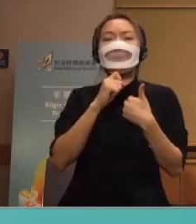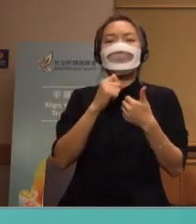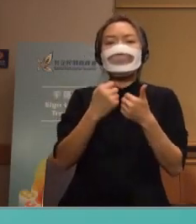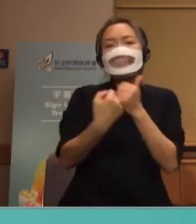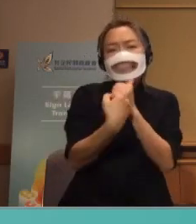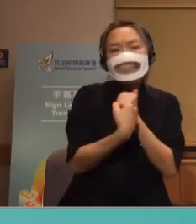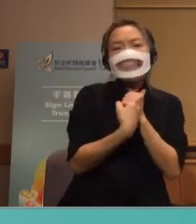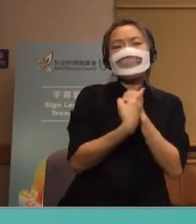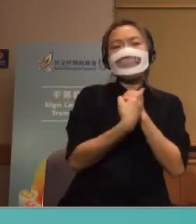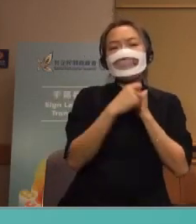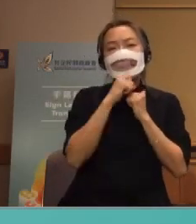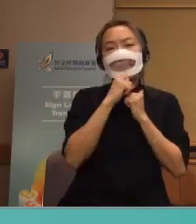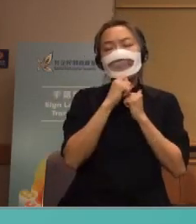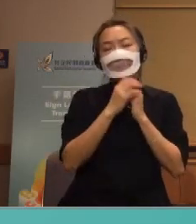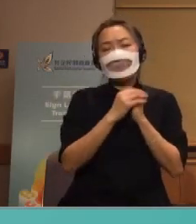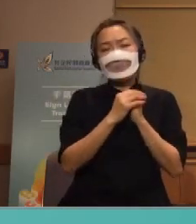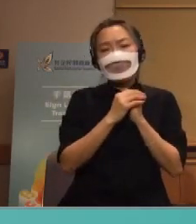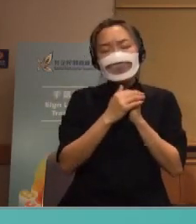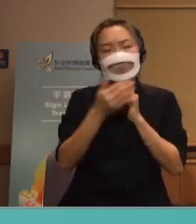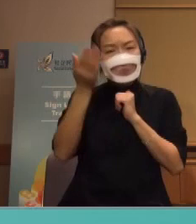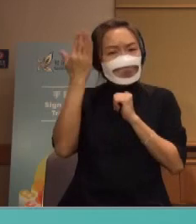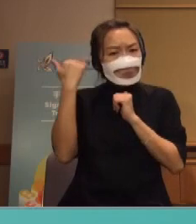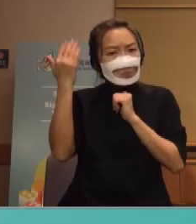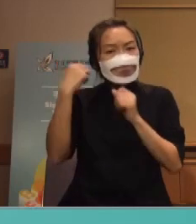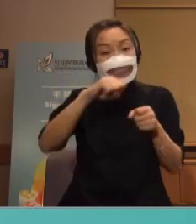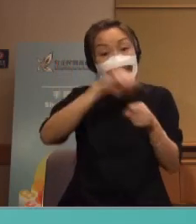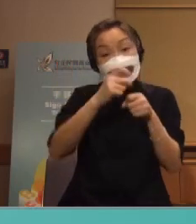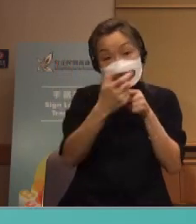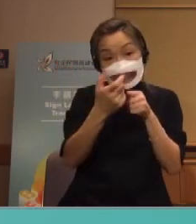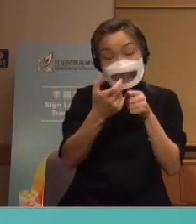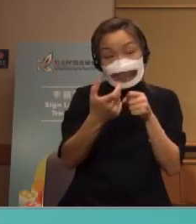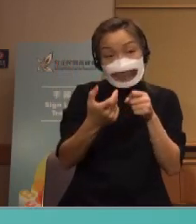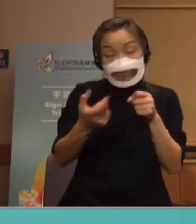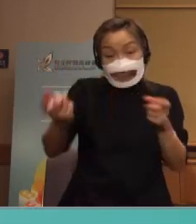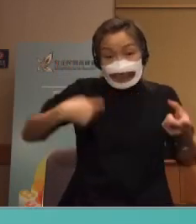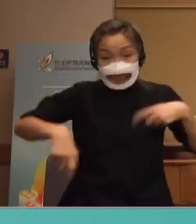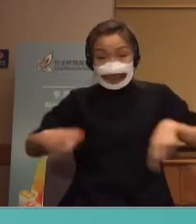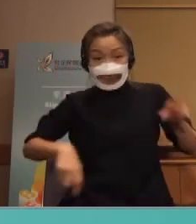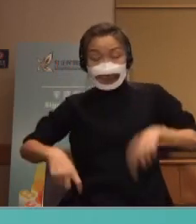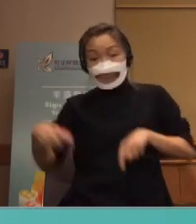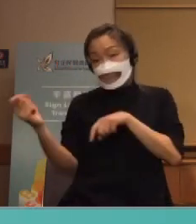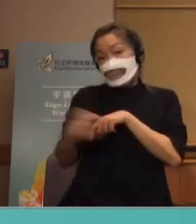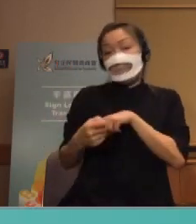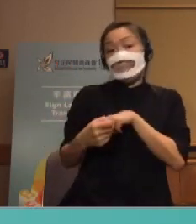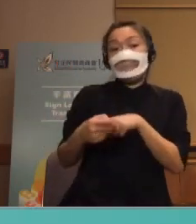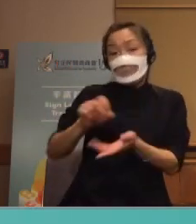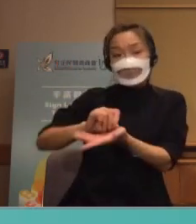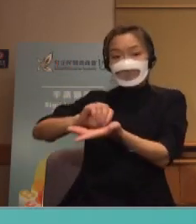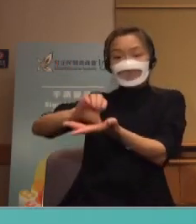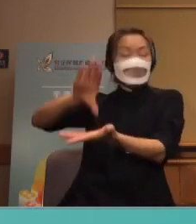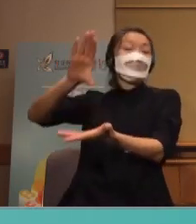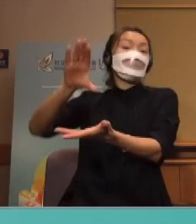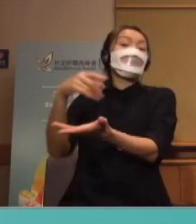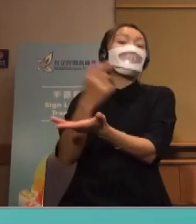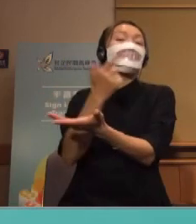adopters, they put up with all of the terrible UI UX because they can earn income, right? And when the going is good, you can make a lot of money really